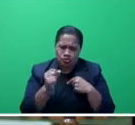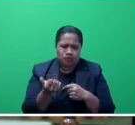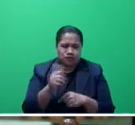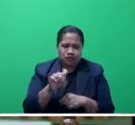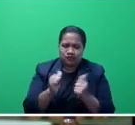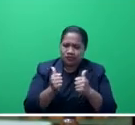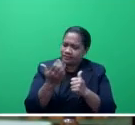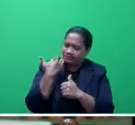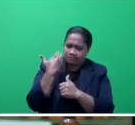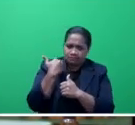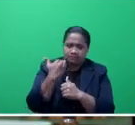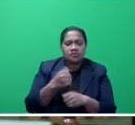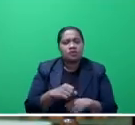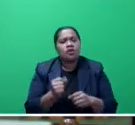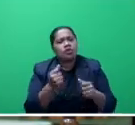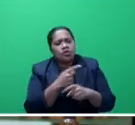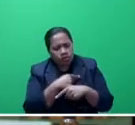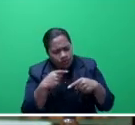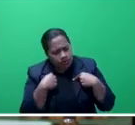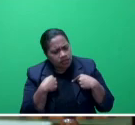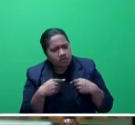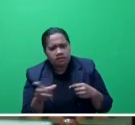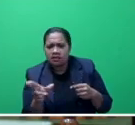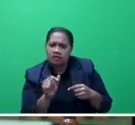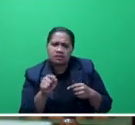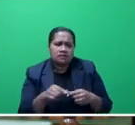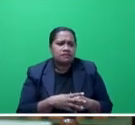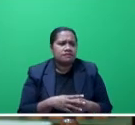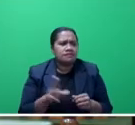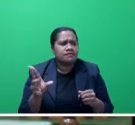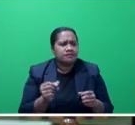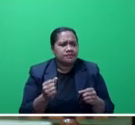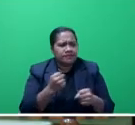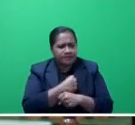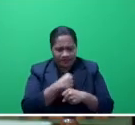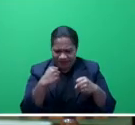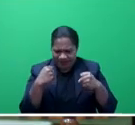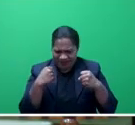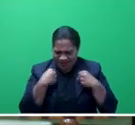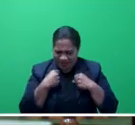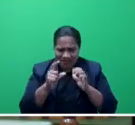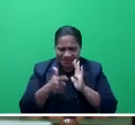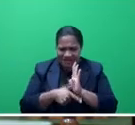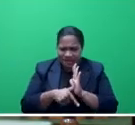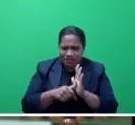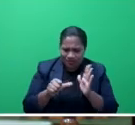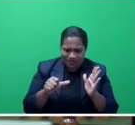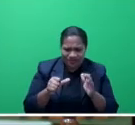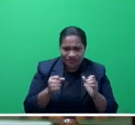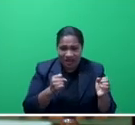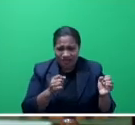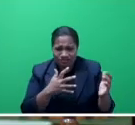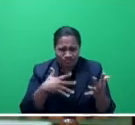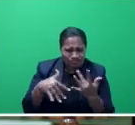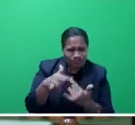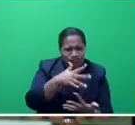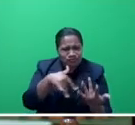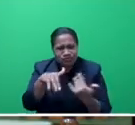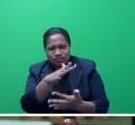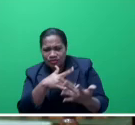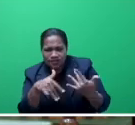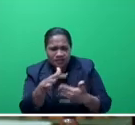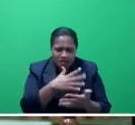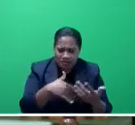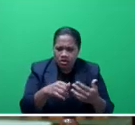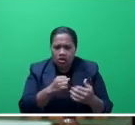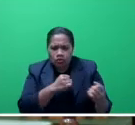upheavals. We have done so from our hemisphere's most ferocious storm, T.C. Winston, and the many other storms and floods